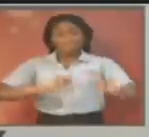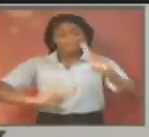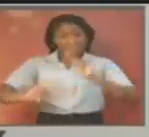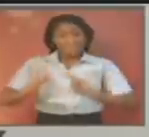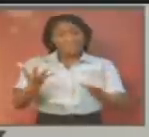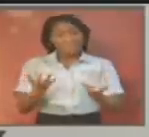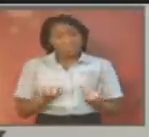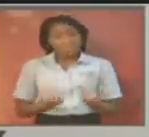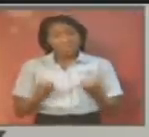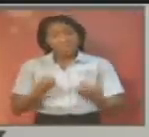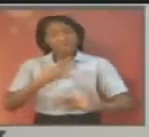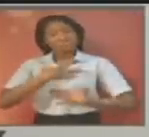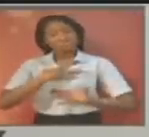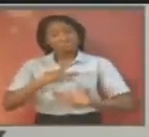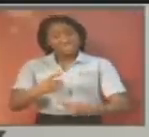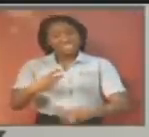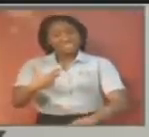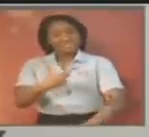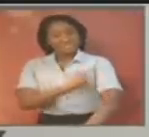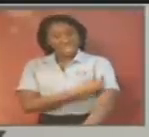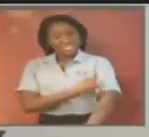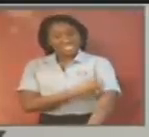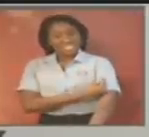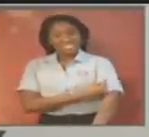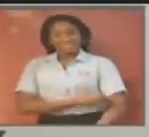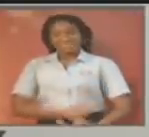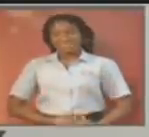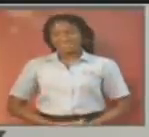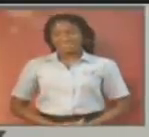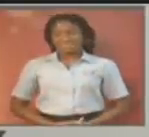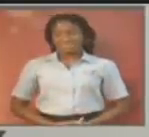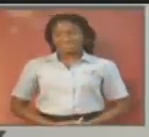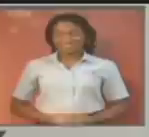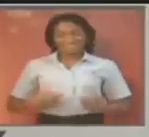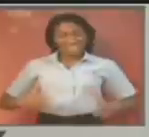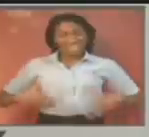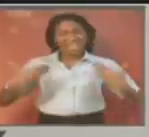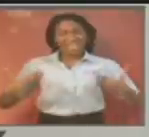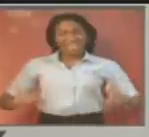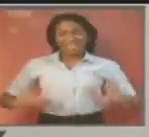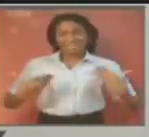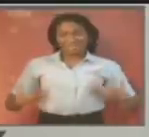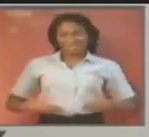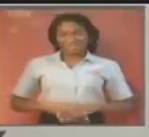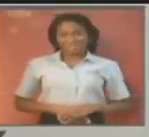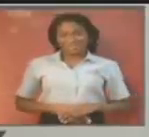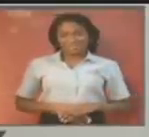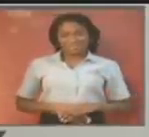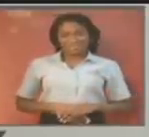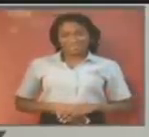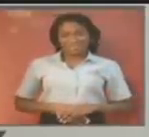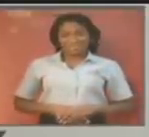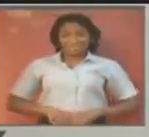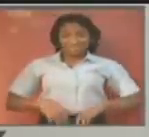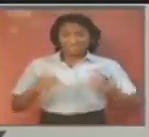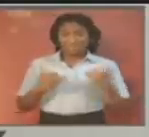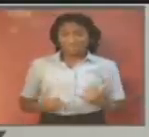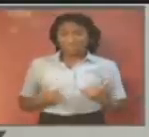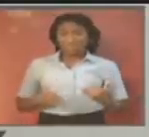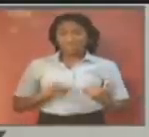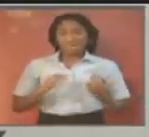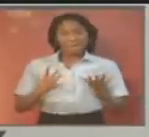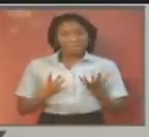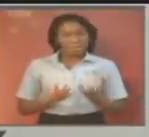is more interested now in taking the vaccines, and we are dealing with that uptake. At this point, I would like